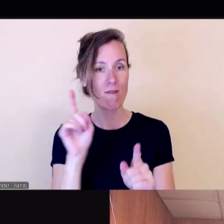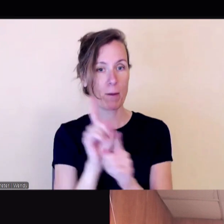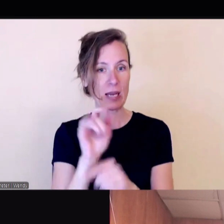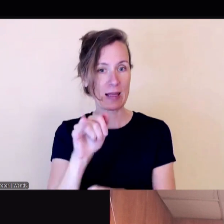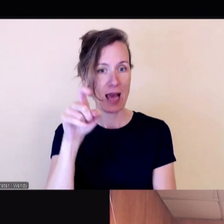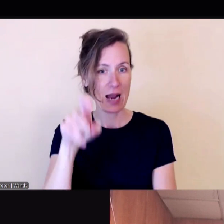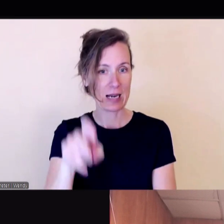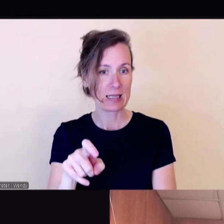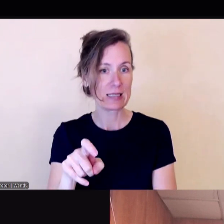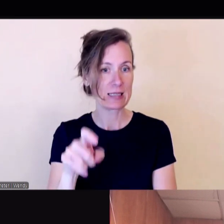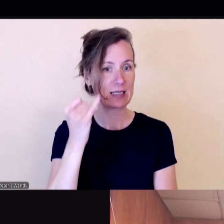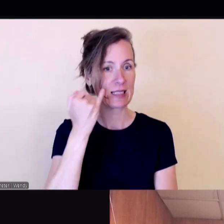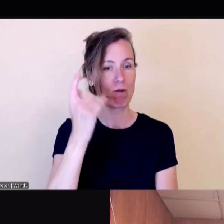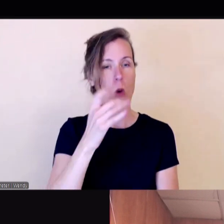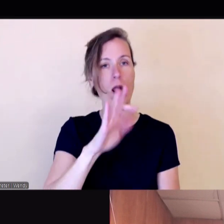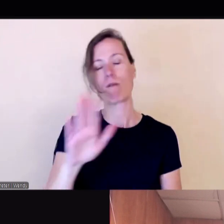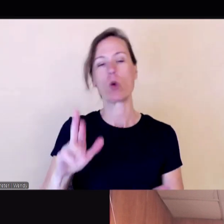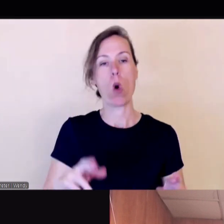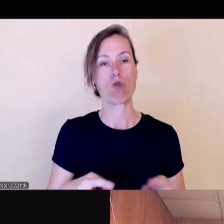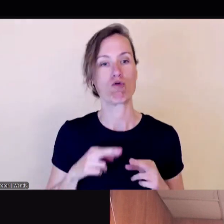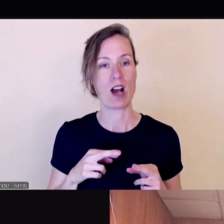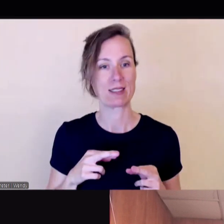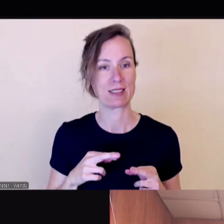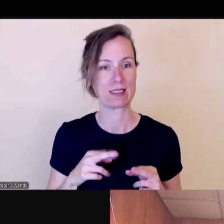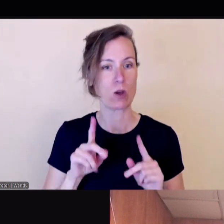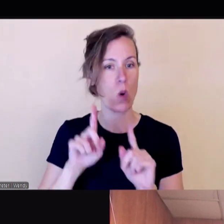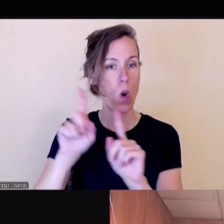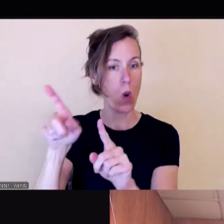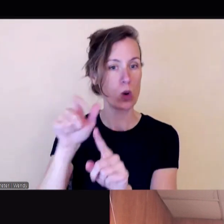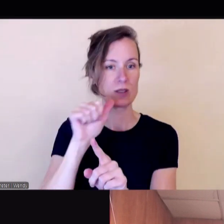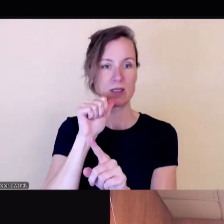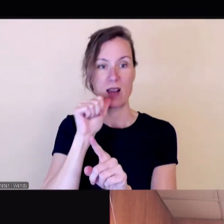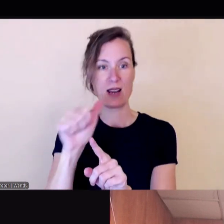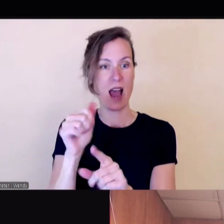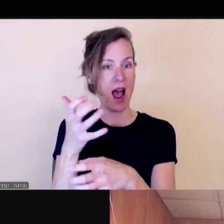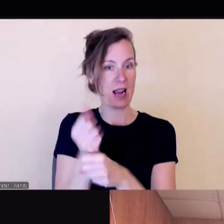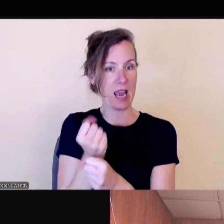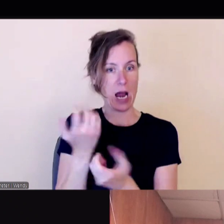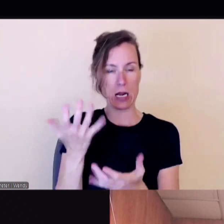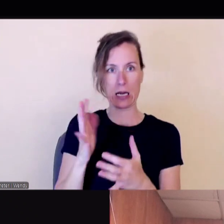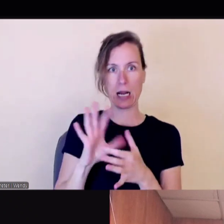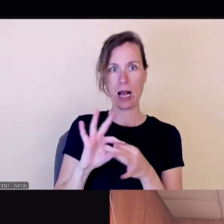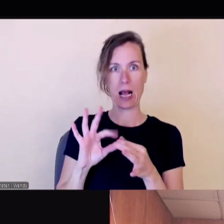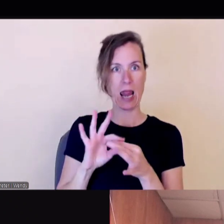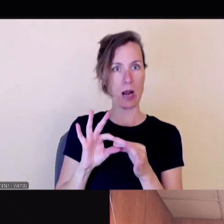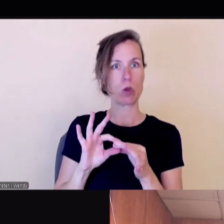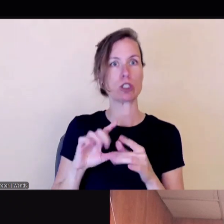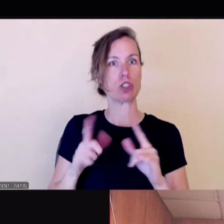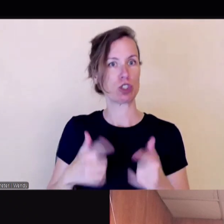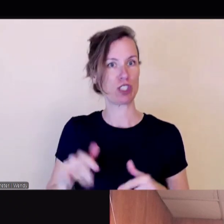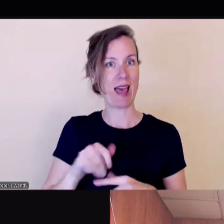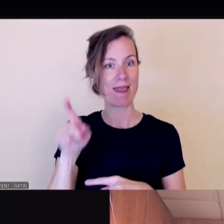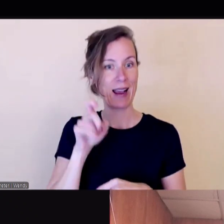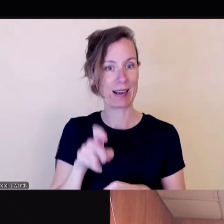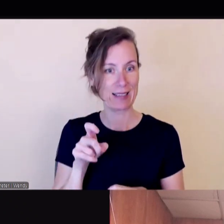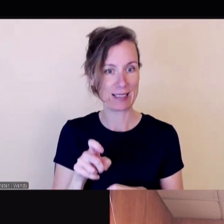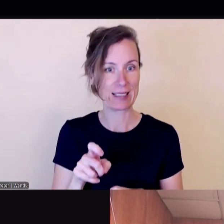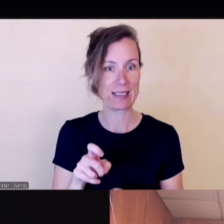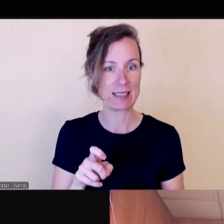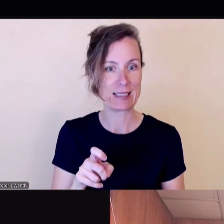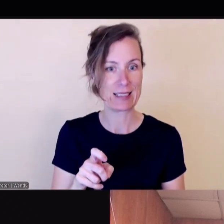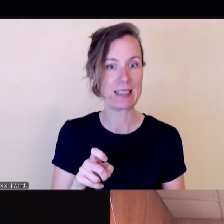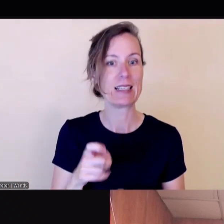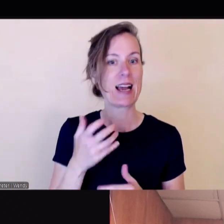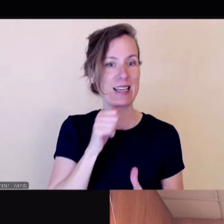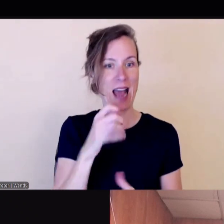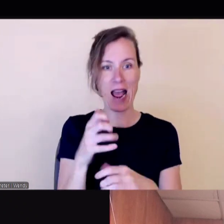way, call our office. We'll also investigate that, try to make sure that whatever agency is not meeting that need is brought up